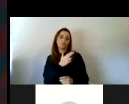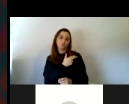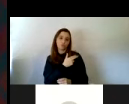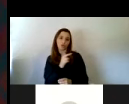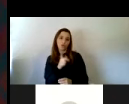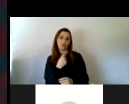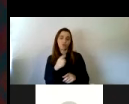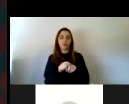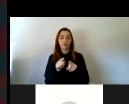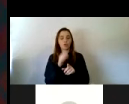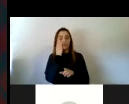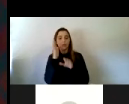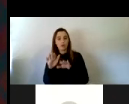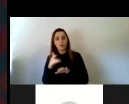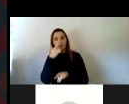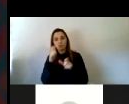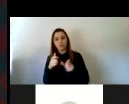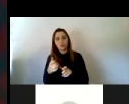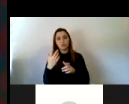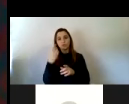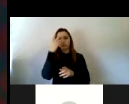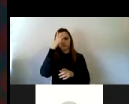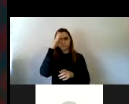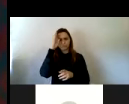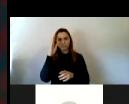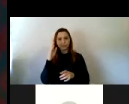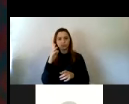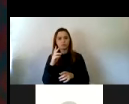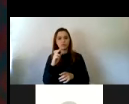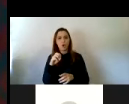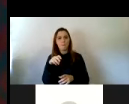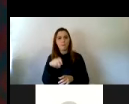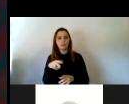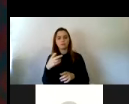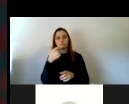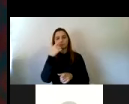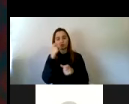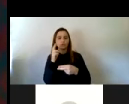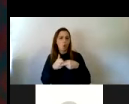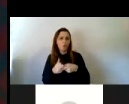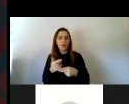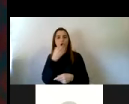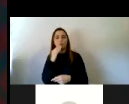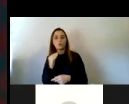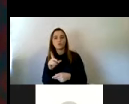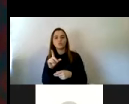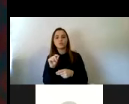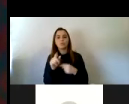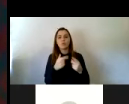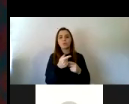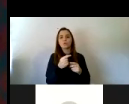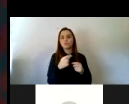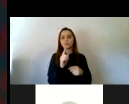Roma students and for not Roma students who are in difficult circumstances.